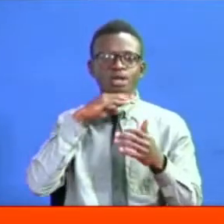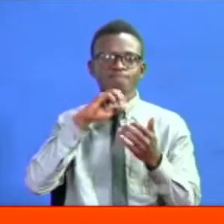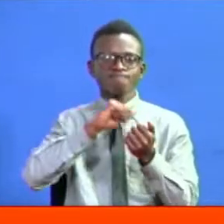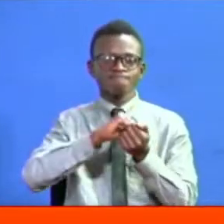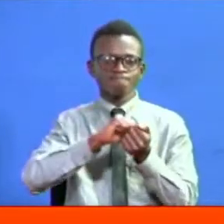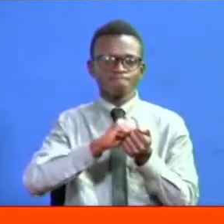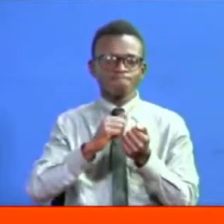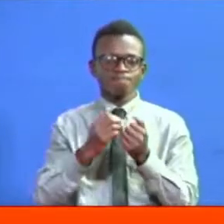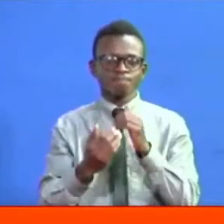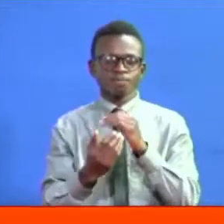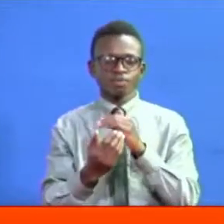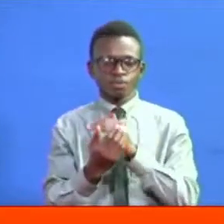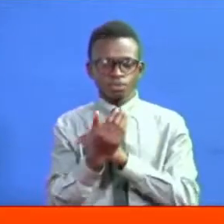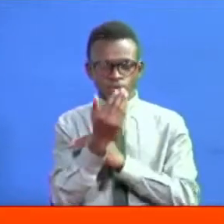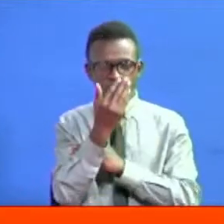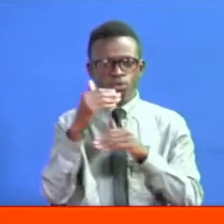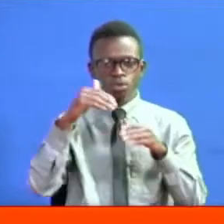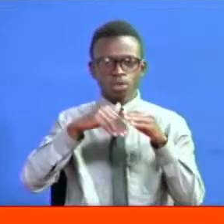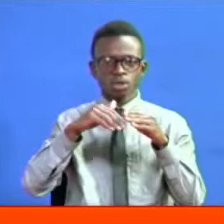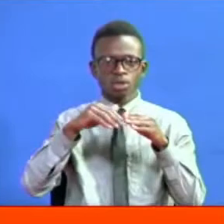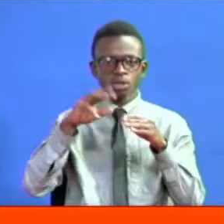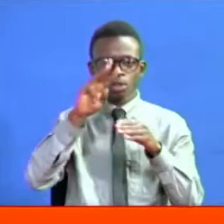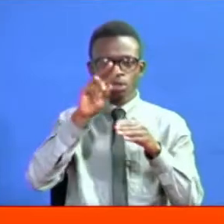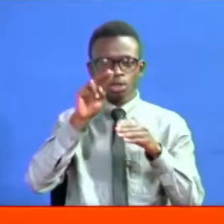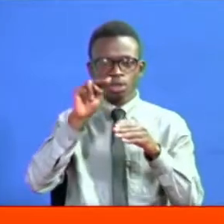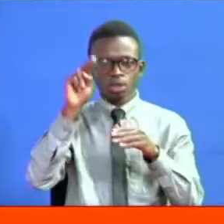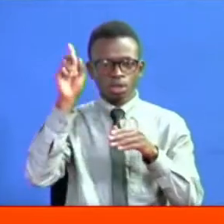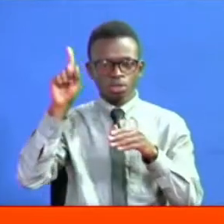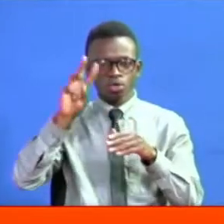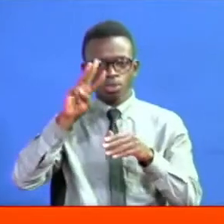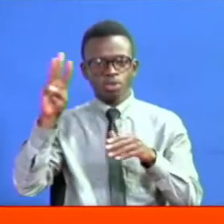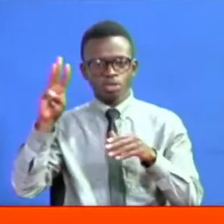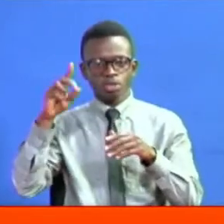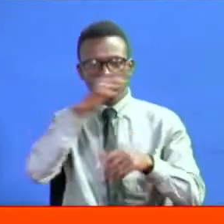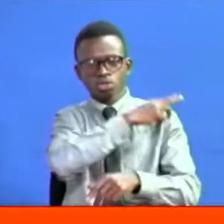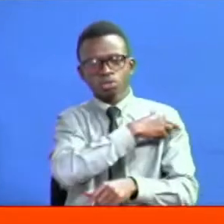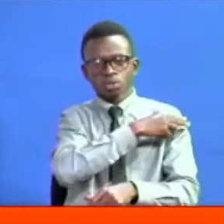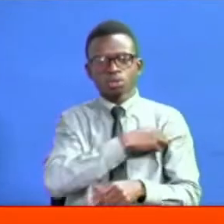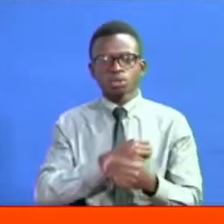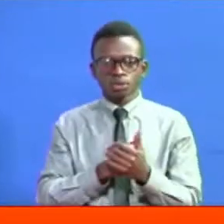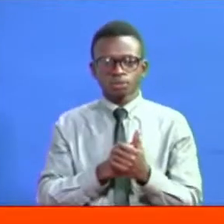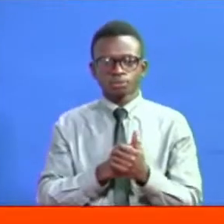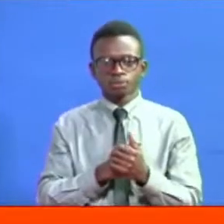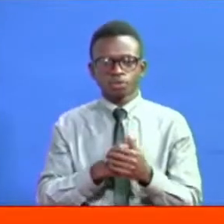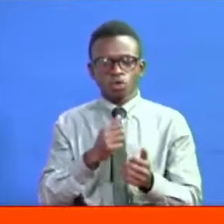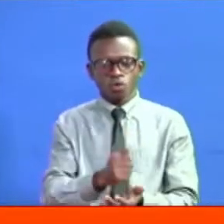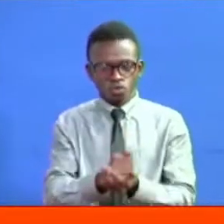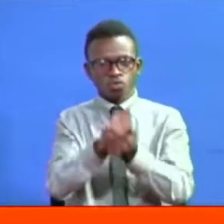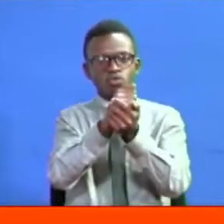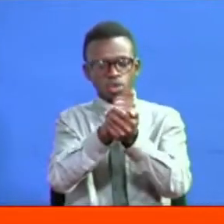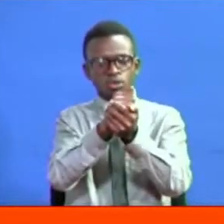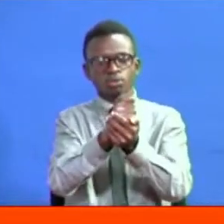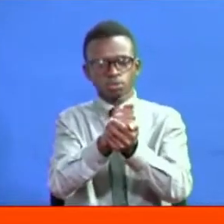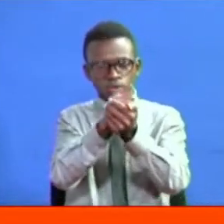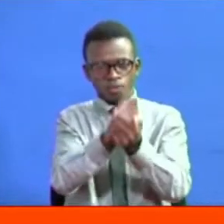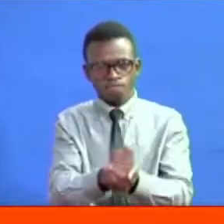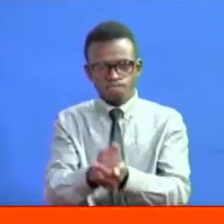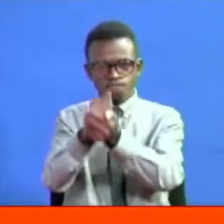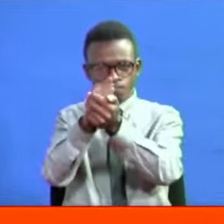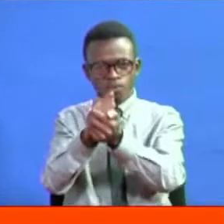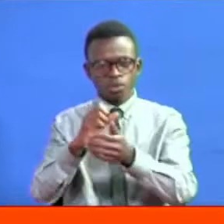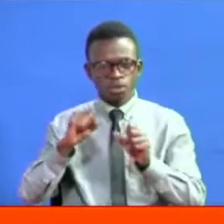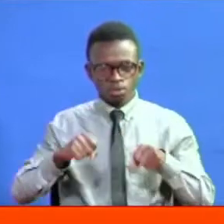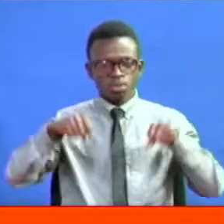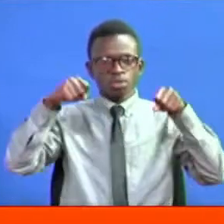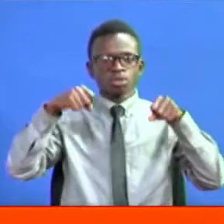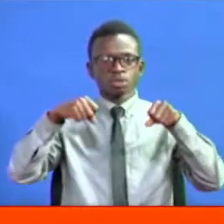morning at the Nairobi West Hospital. Kenya Volleyball Federation Chairman Waithaka Kioni eulogized the